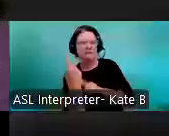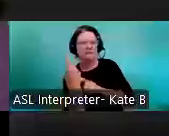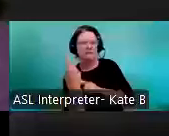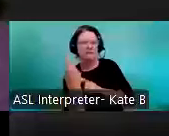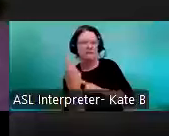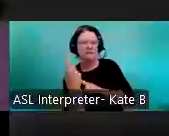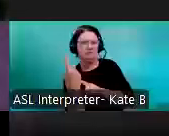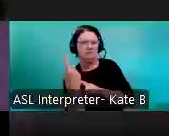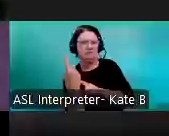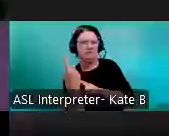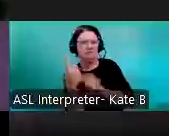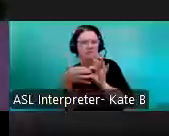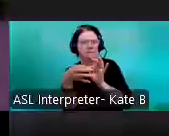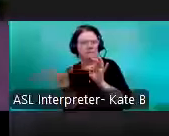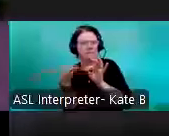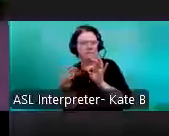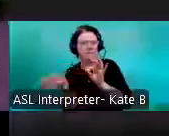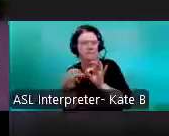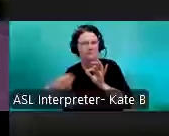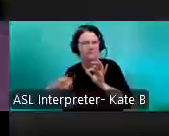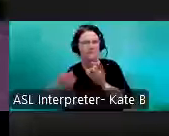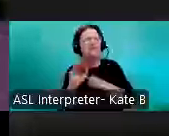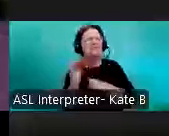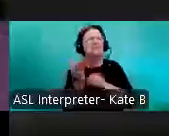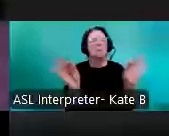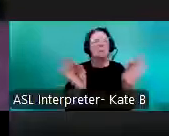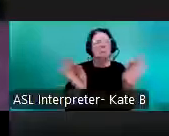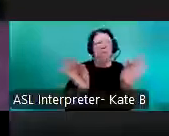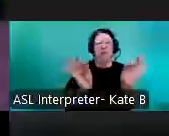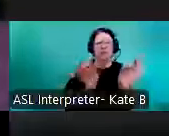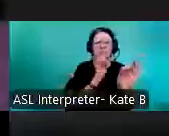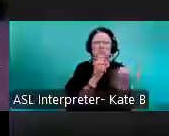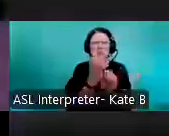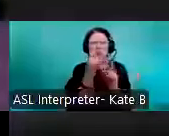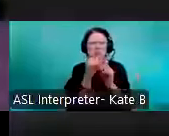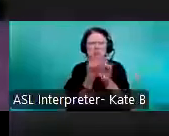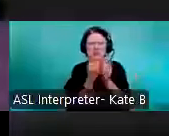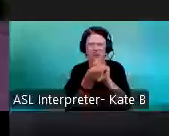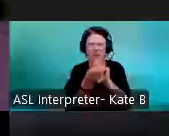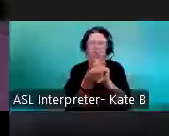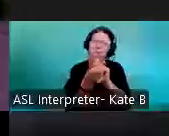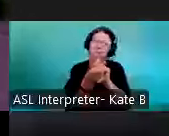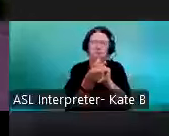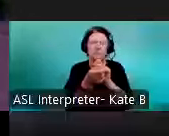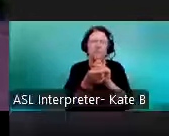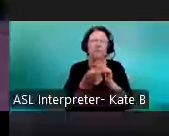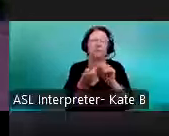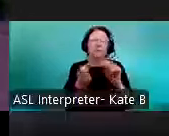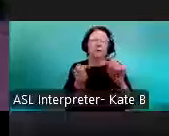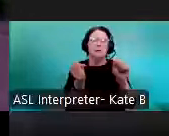added some language at the end. It may seem very minor. It's like essentially one word, but it